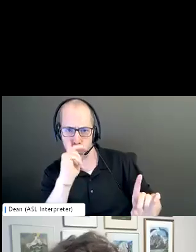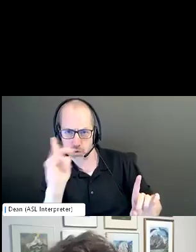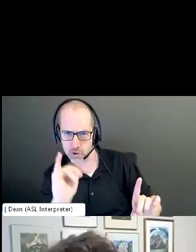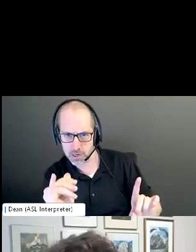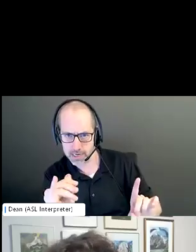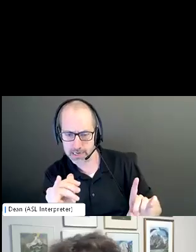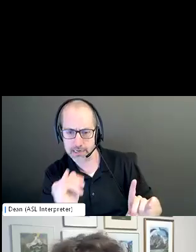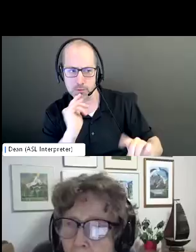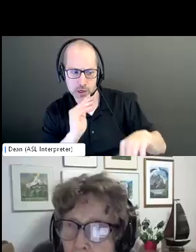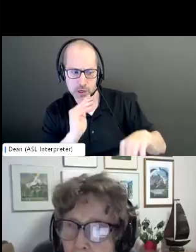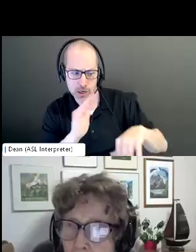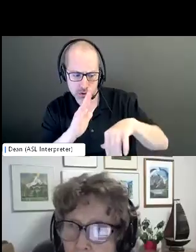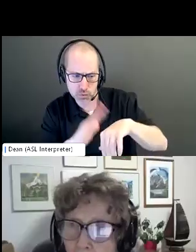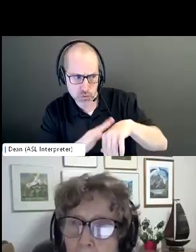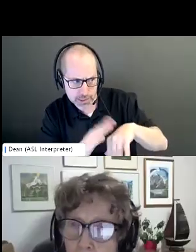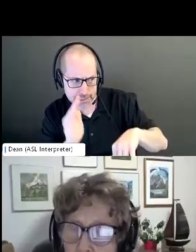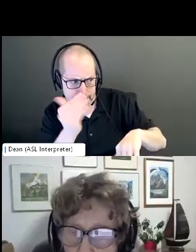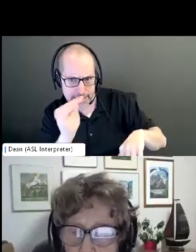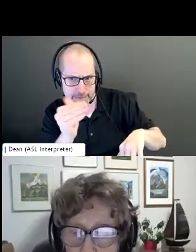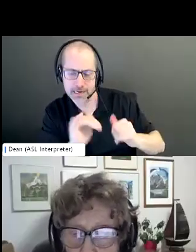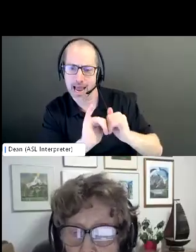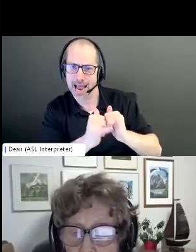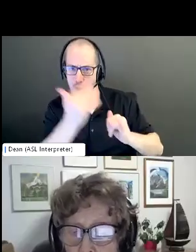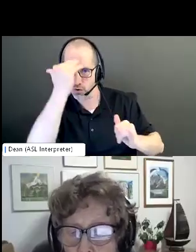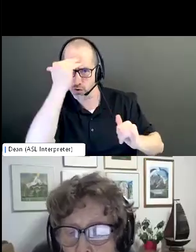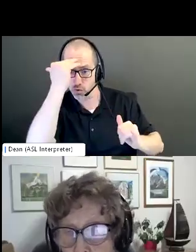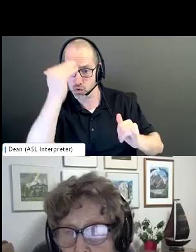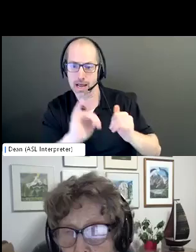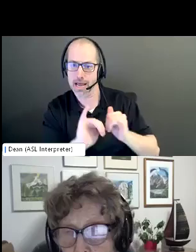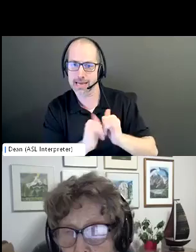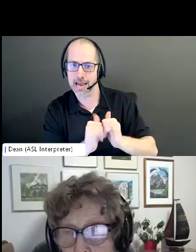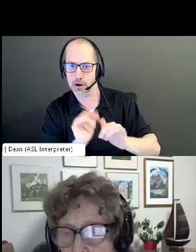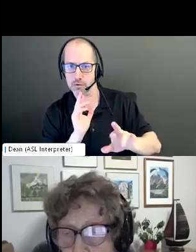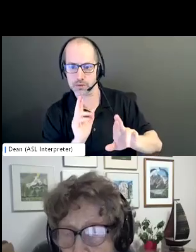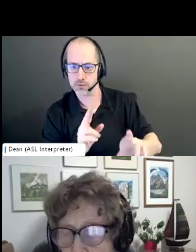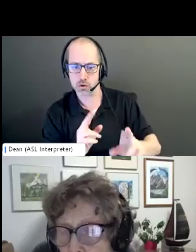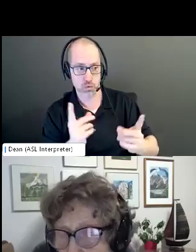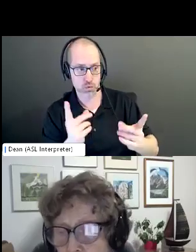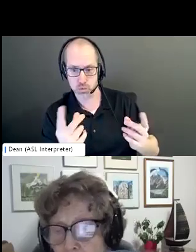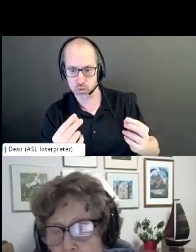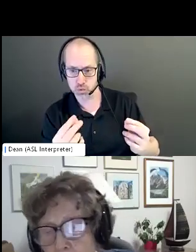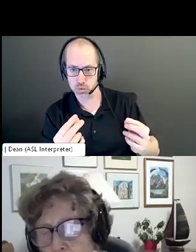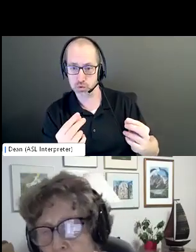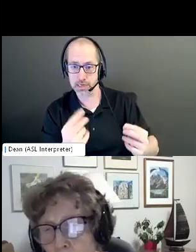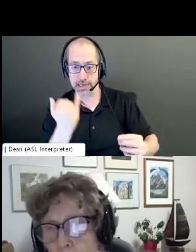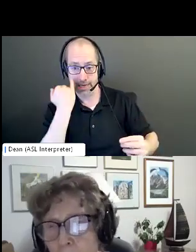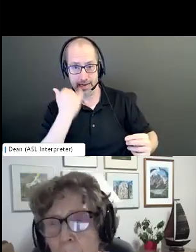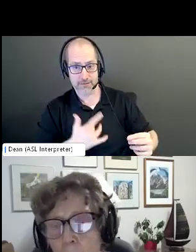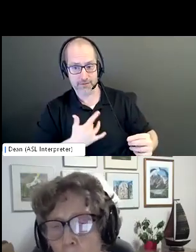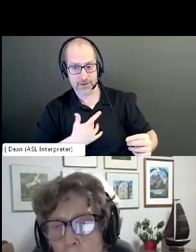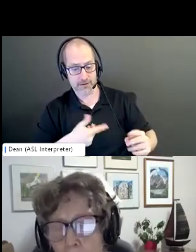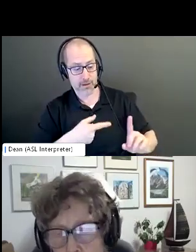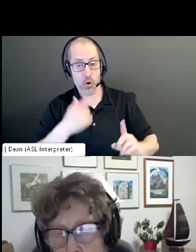what the warning signs are, and how to respond, both oneself, if one should feel that one is being